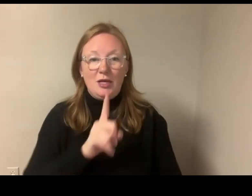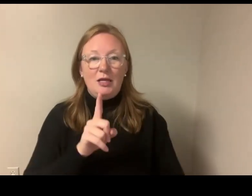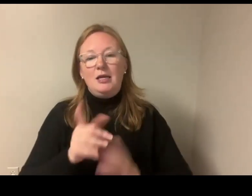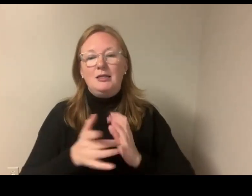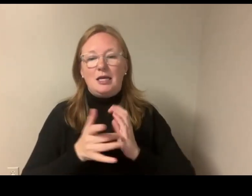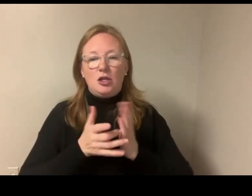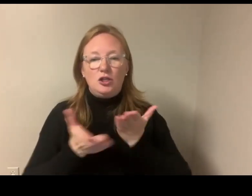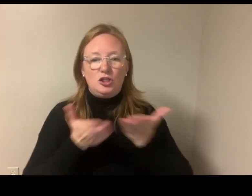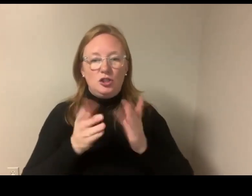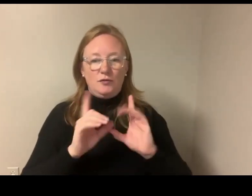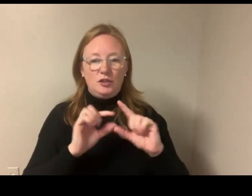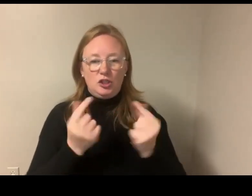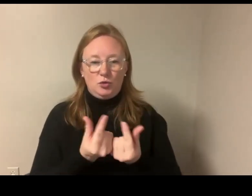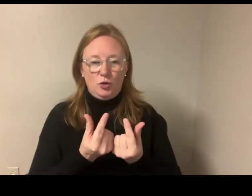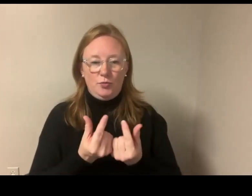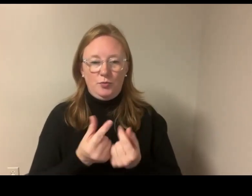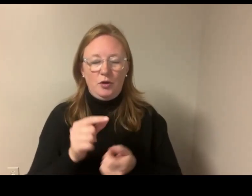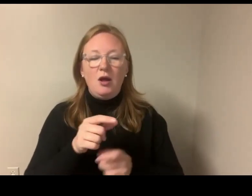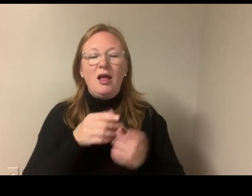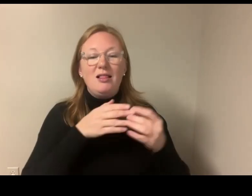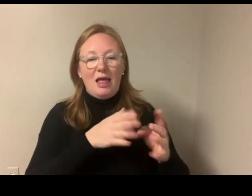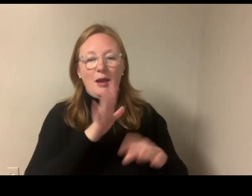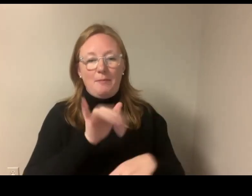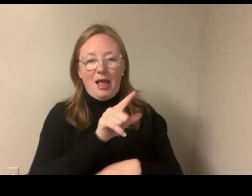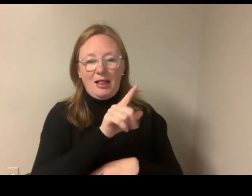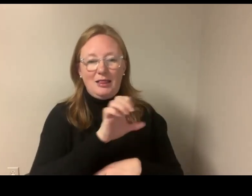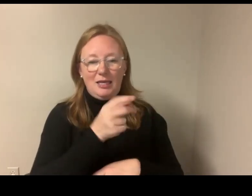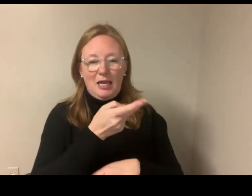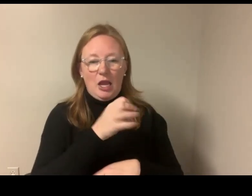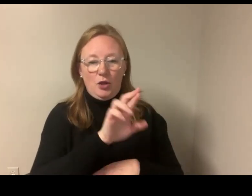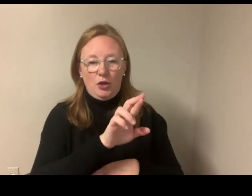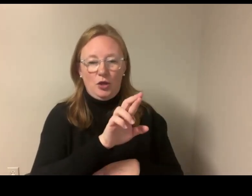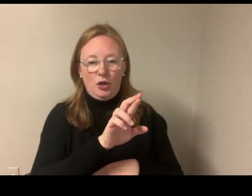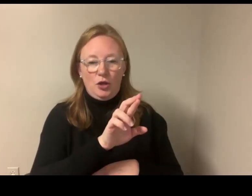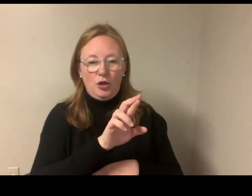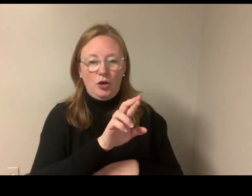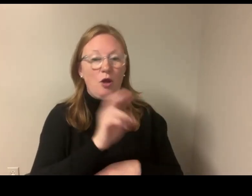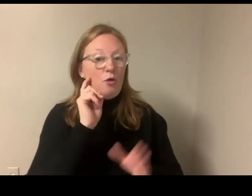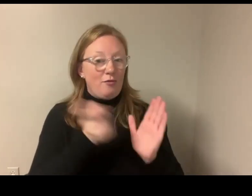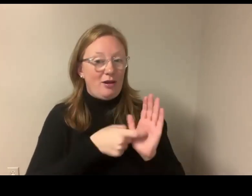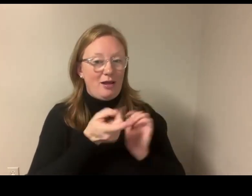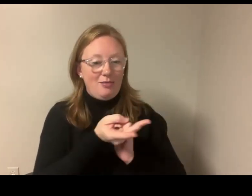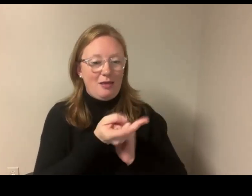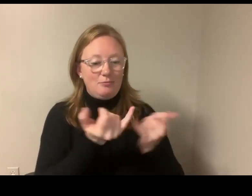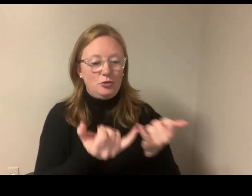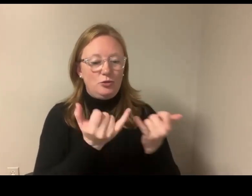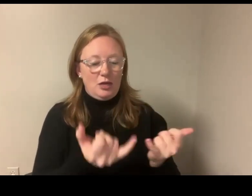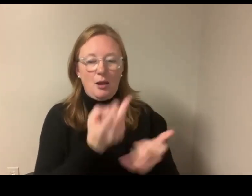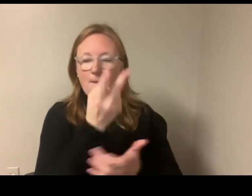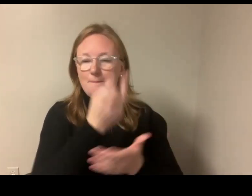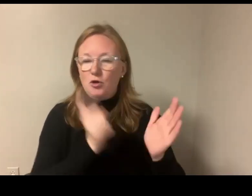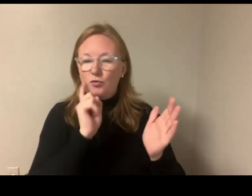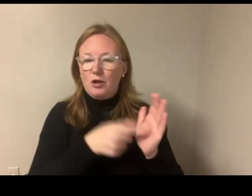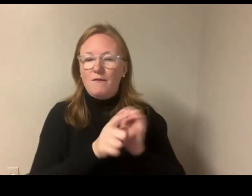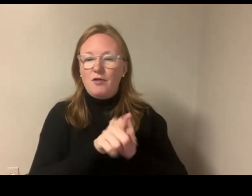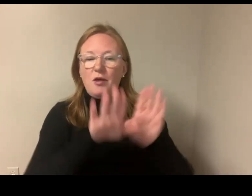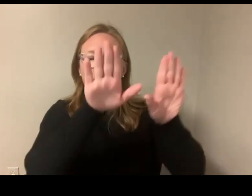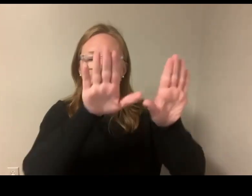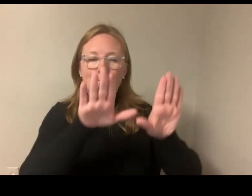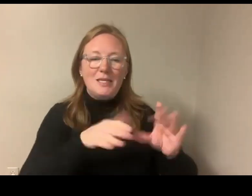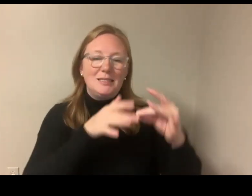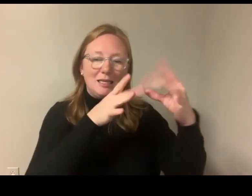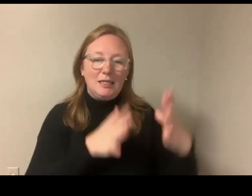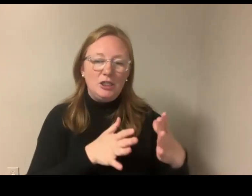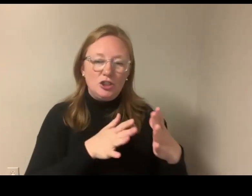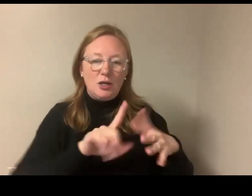services group led by Lee Haller, who nominated them for their recognition today. They're both being recognized for their outstanding leadership